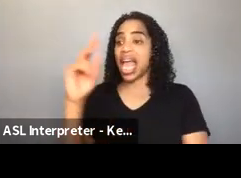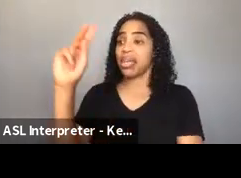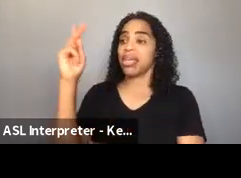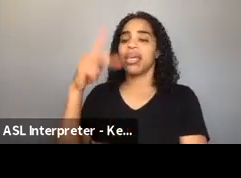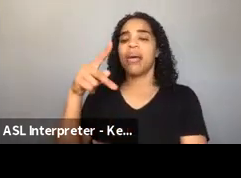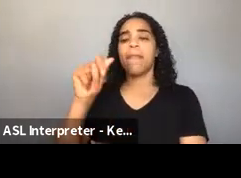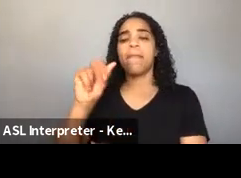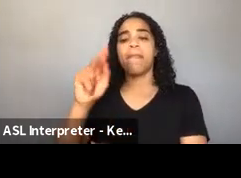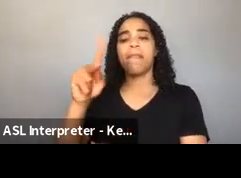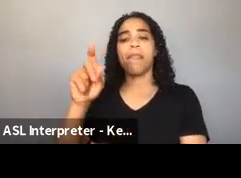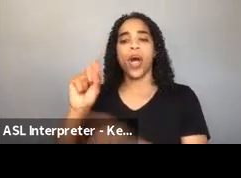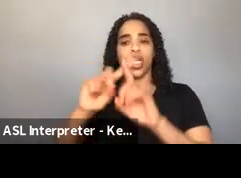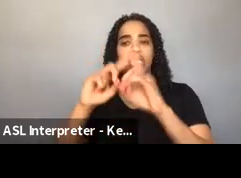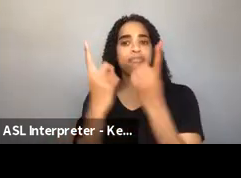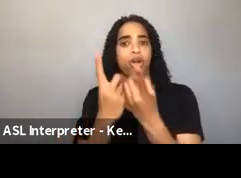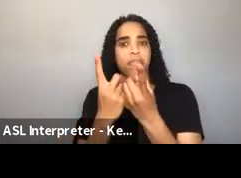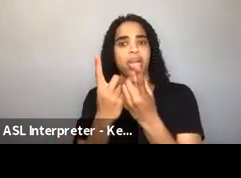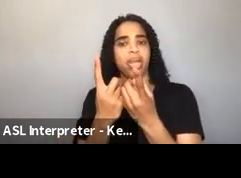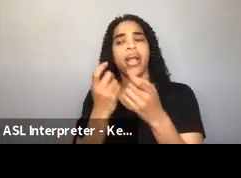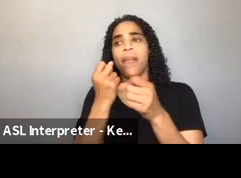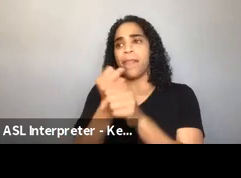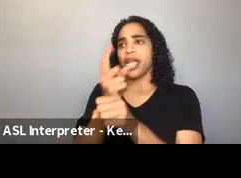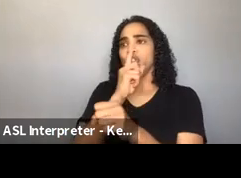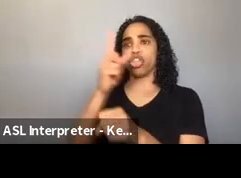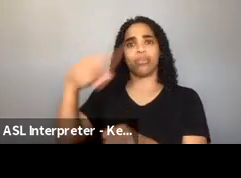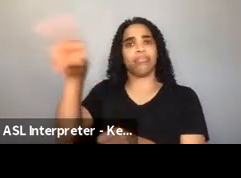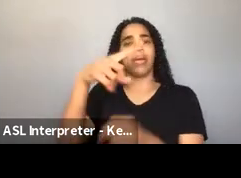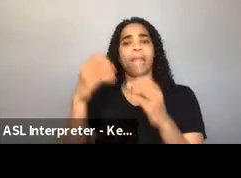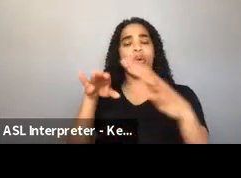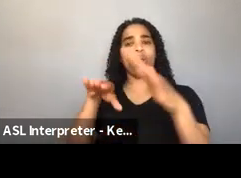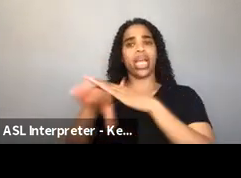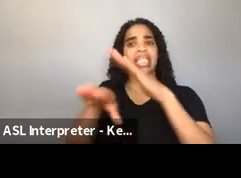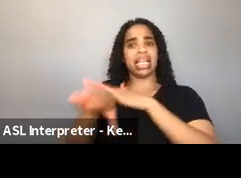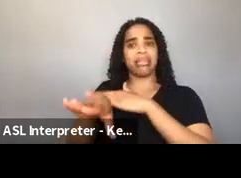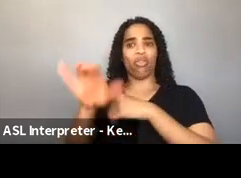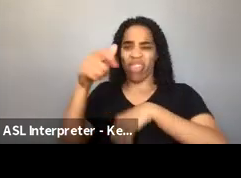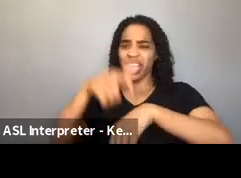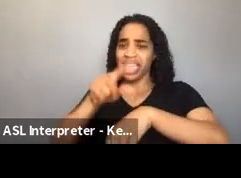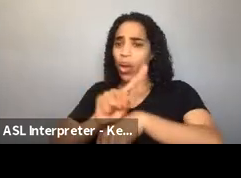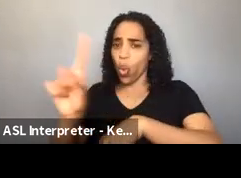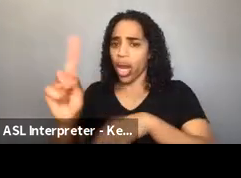parks accessible. And that'll be at 1 o'clock also.